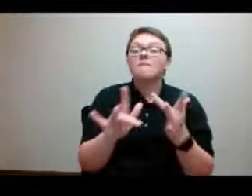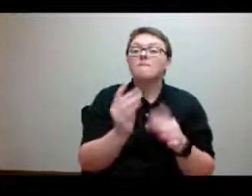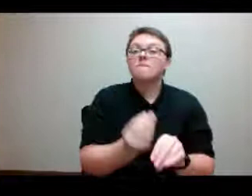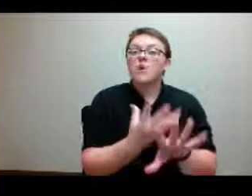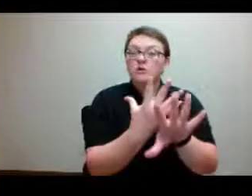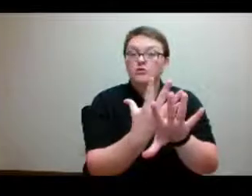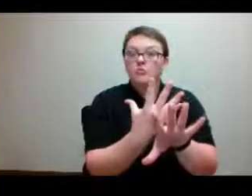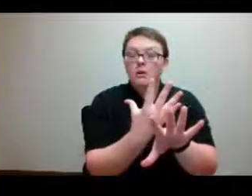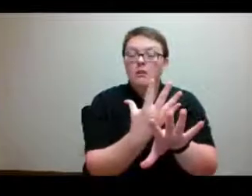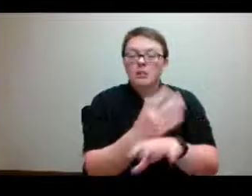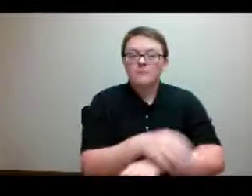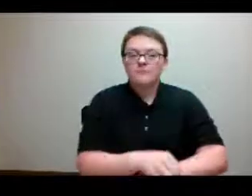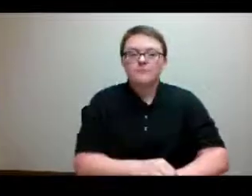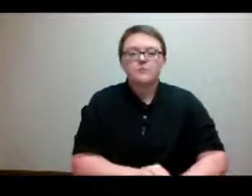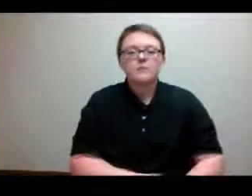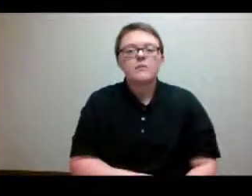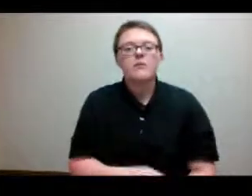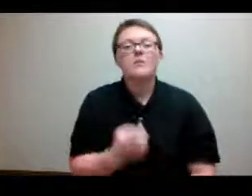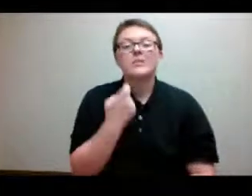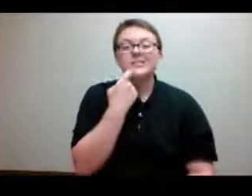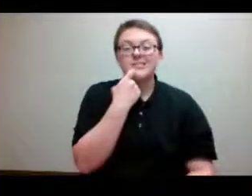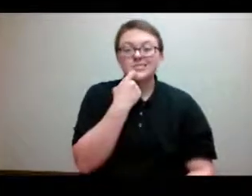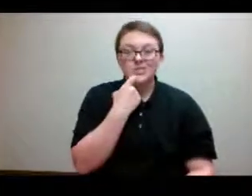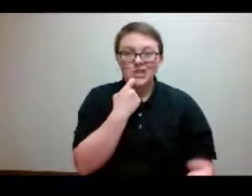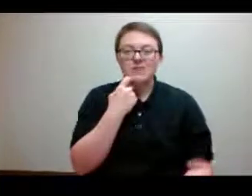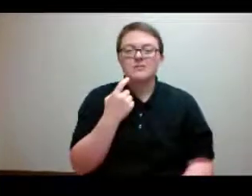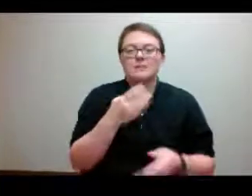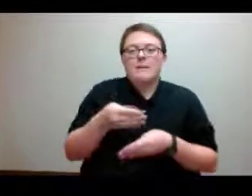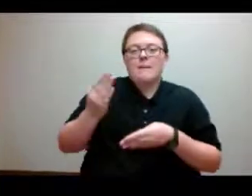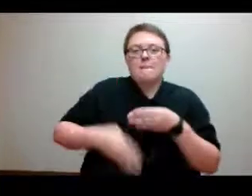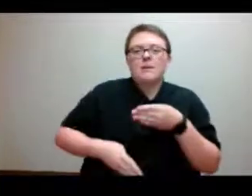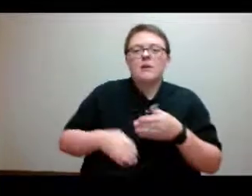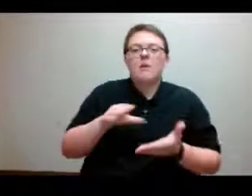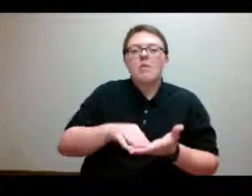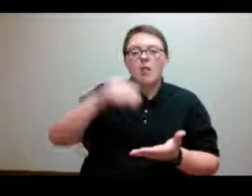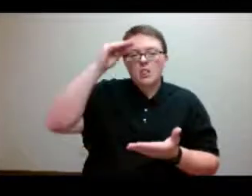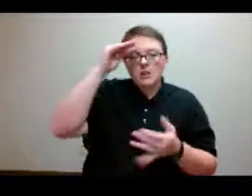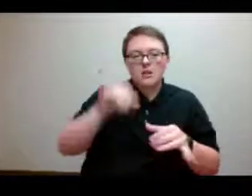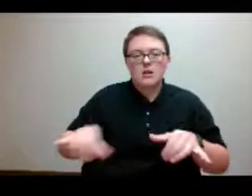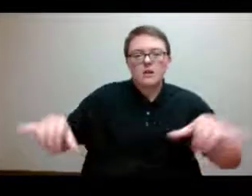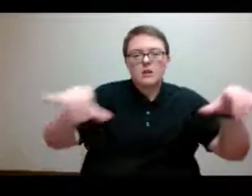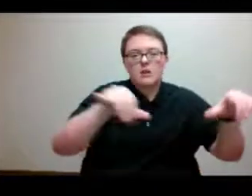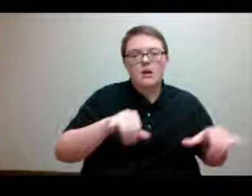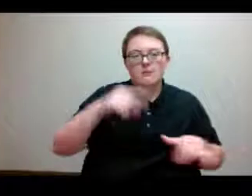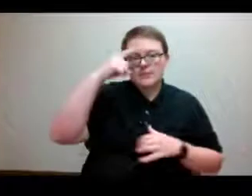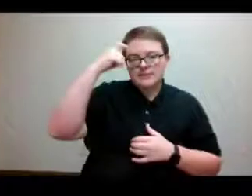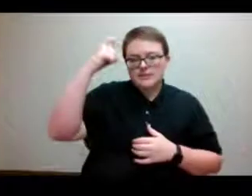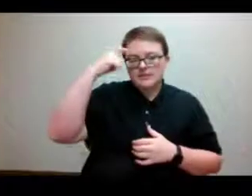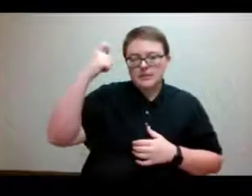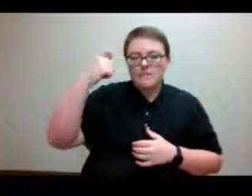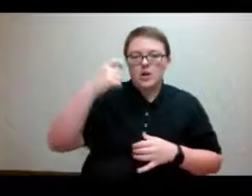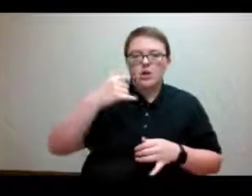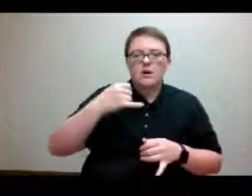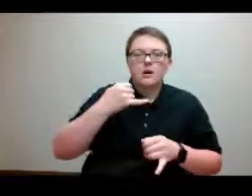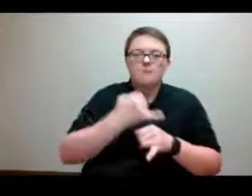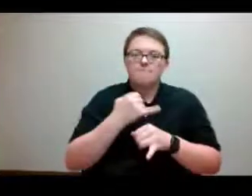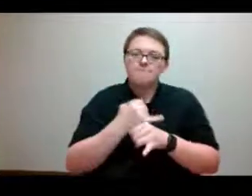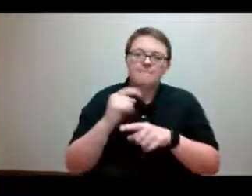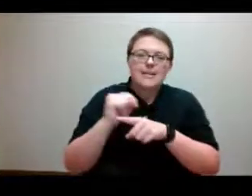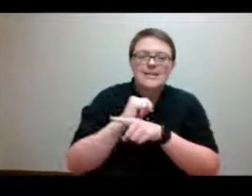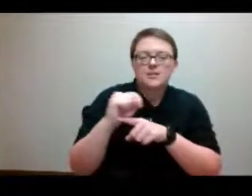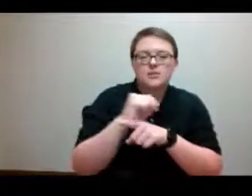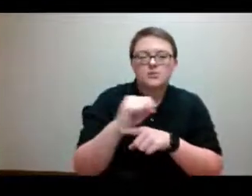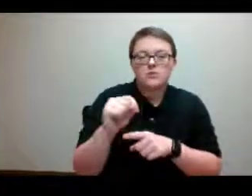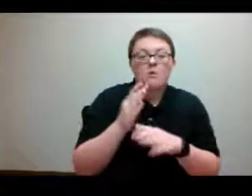And then we just recently completed a Learning Commons Summer Institute. Over 225